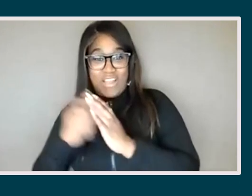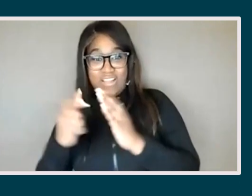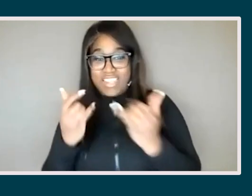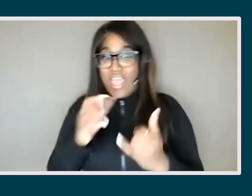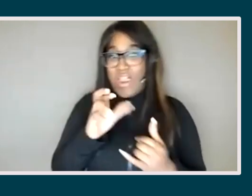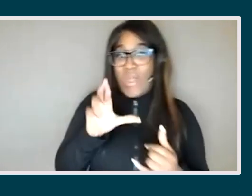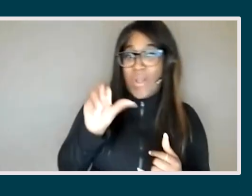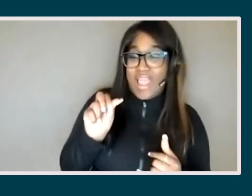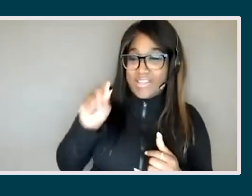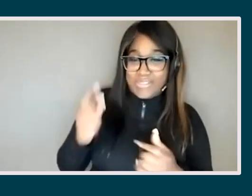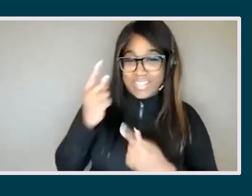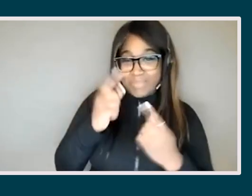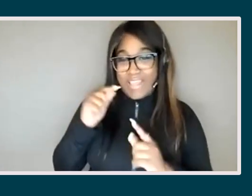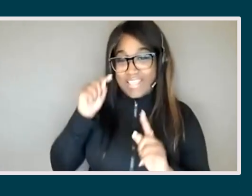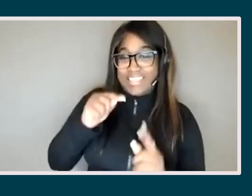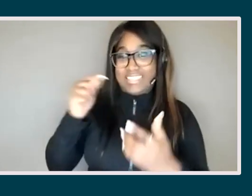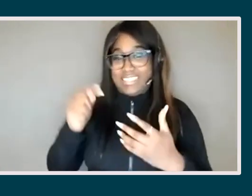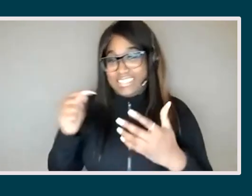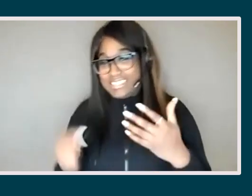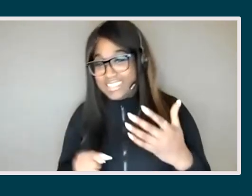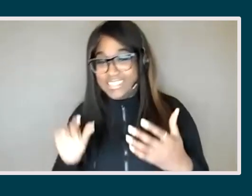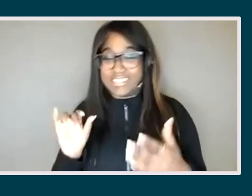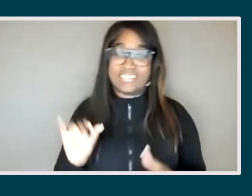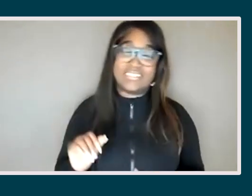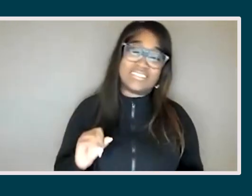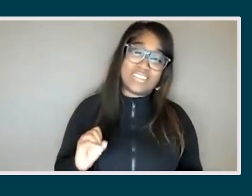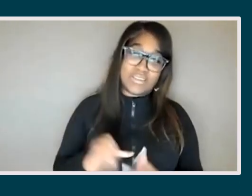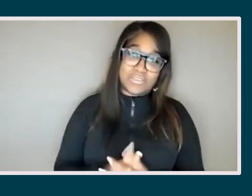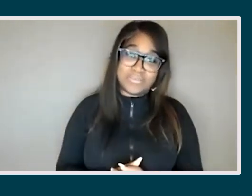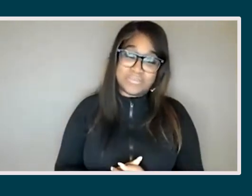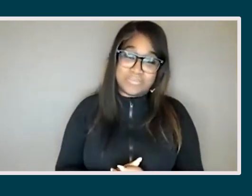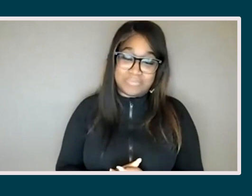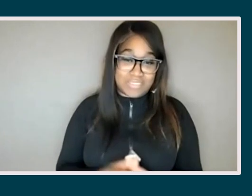this. So I think it was good.